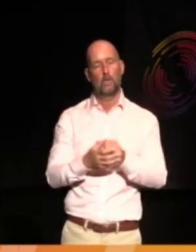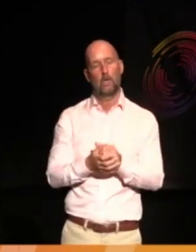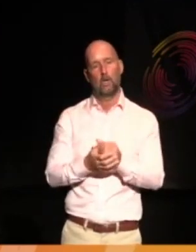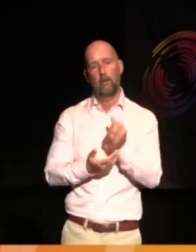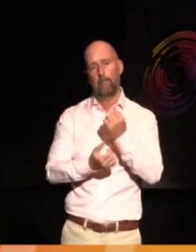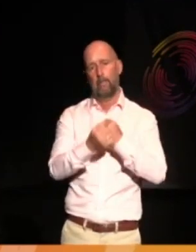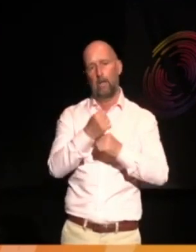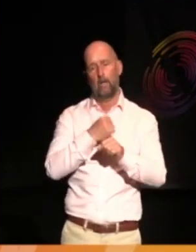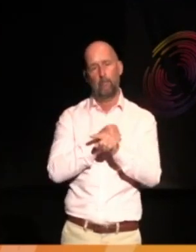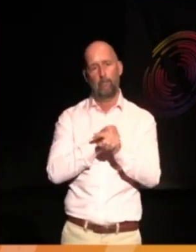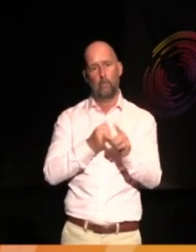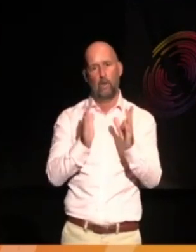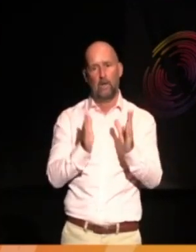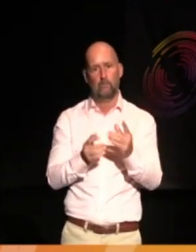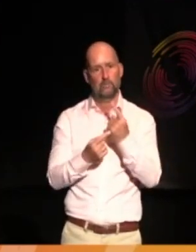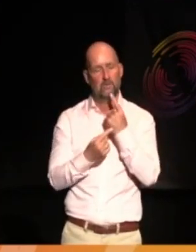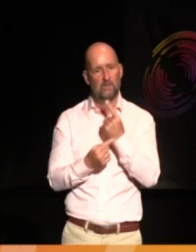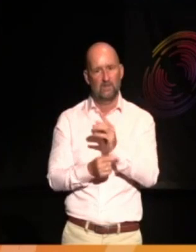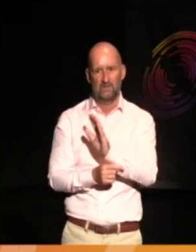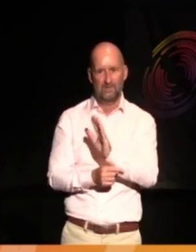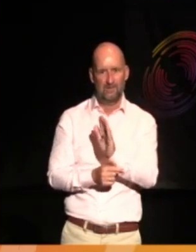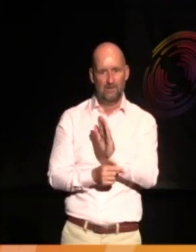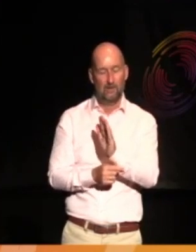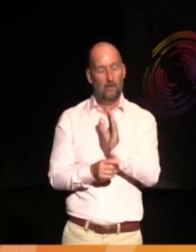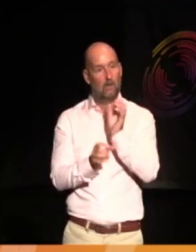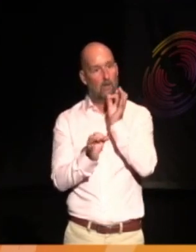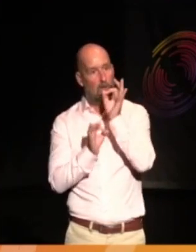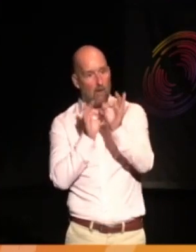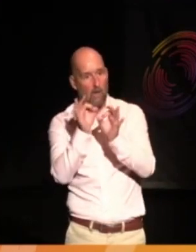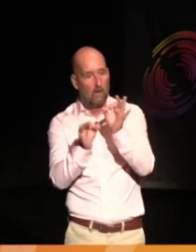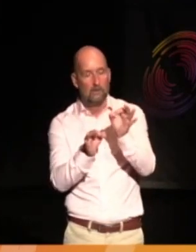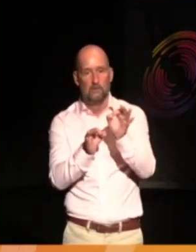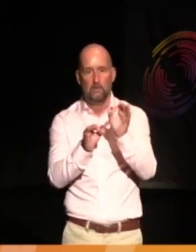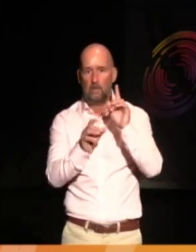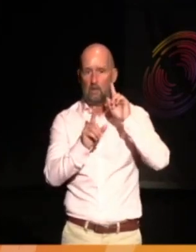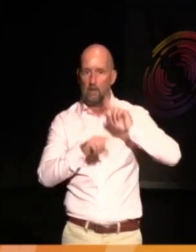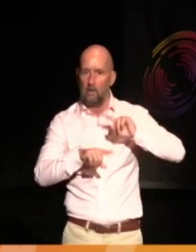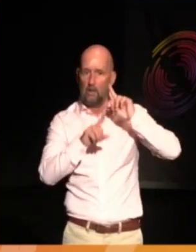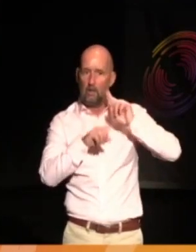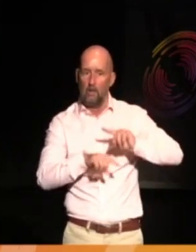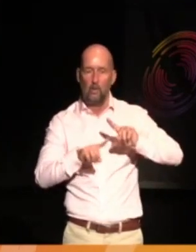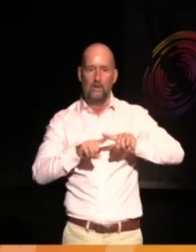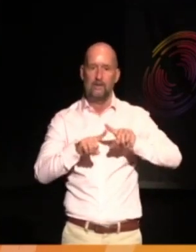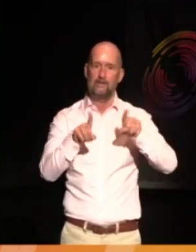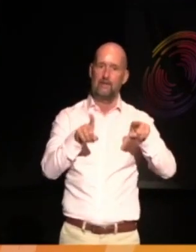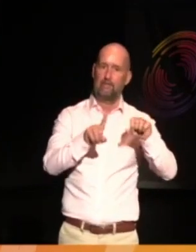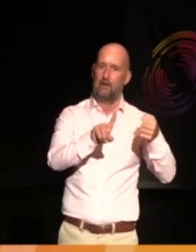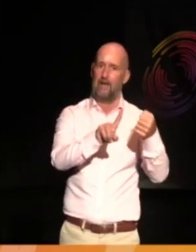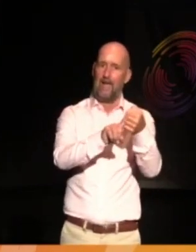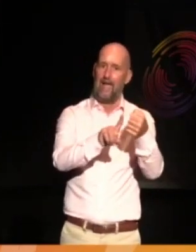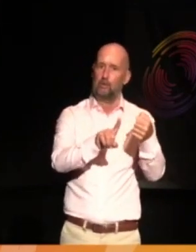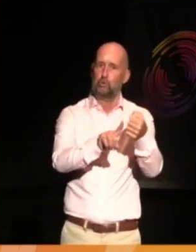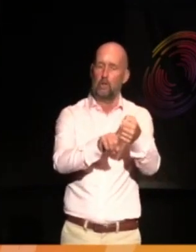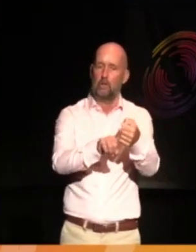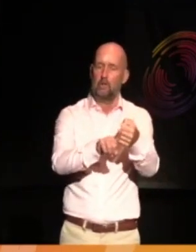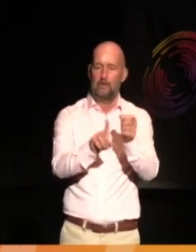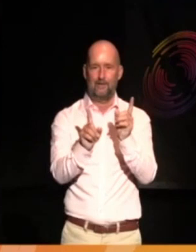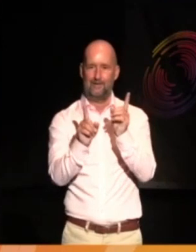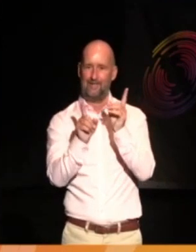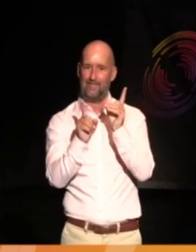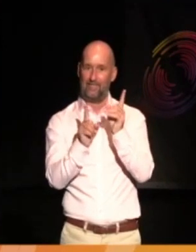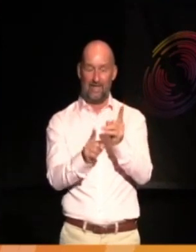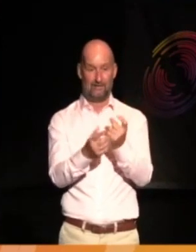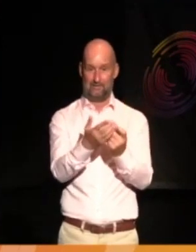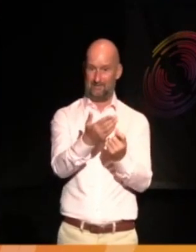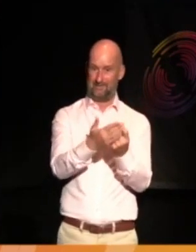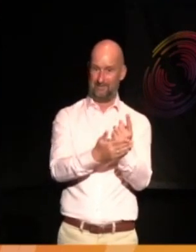you have to be able to say, actually, you're not hearing me, so we can do an alternative action. And that is always, I think, the moment when,